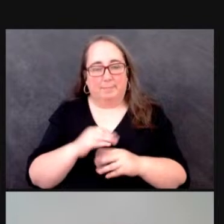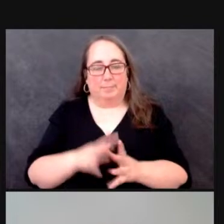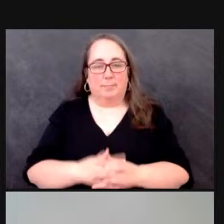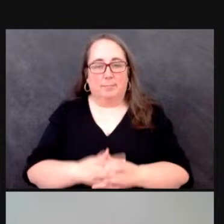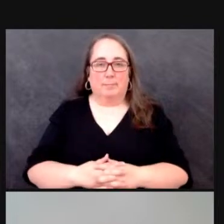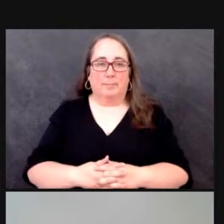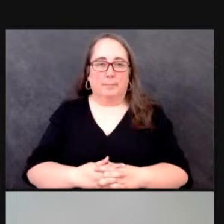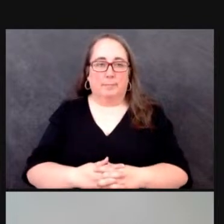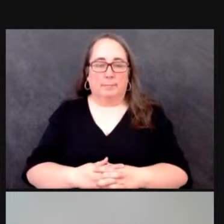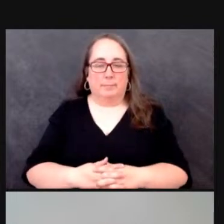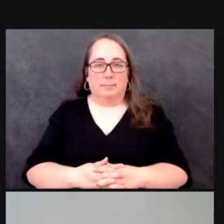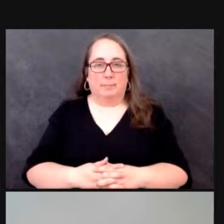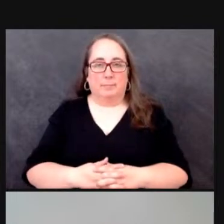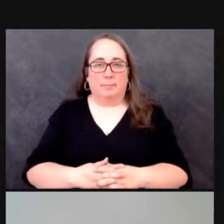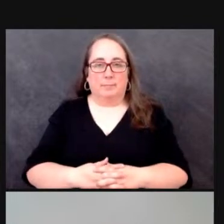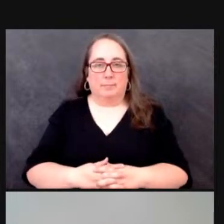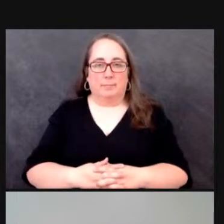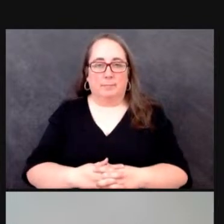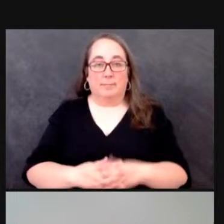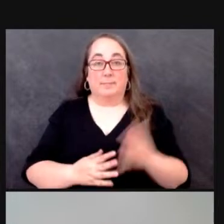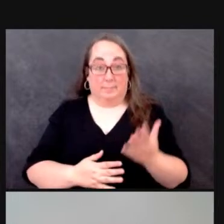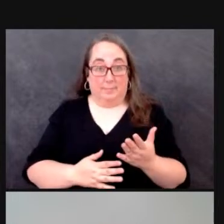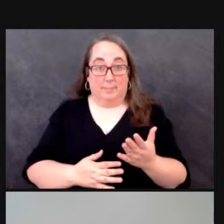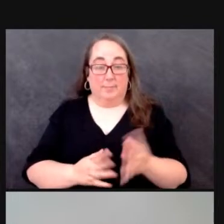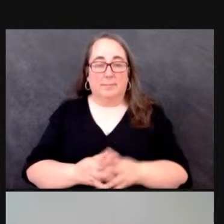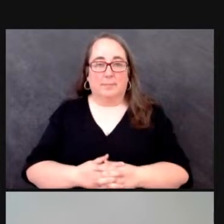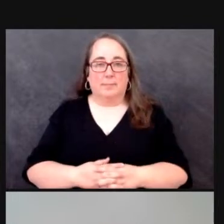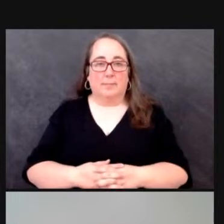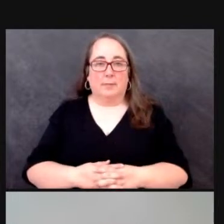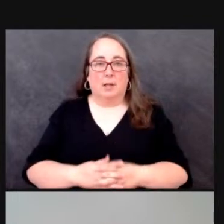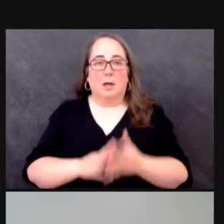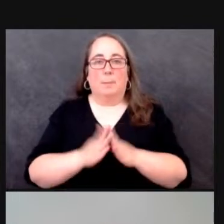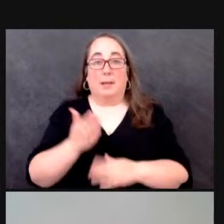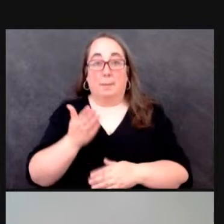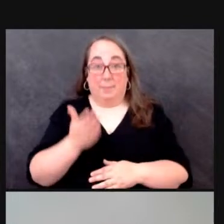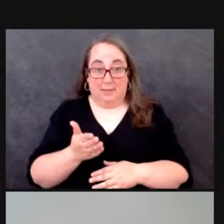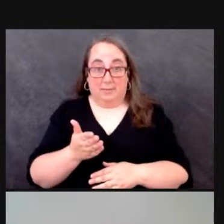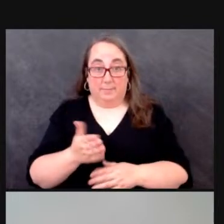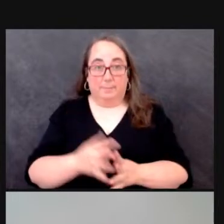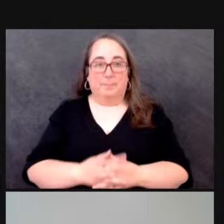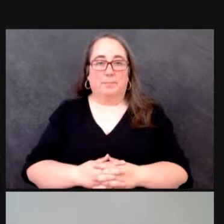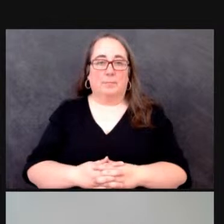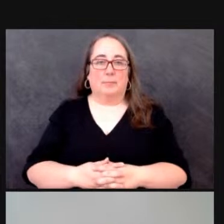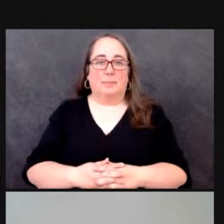famous. So how does this become this?